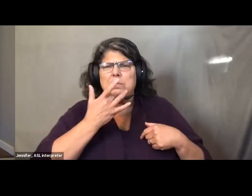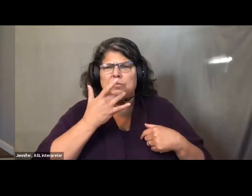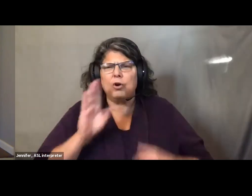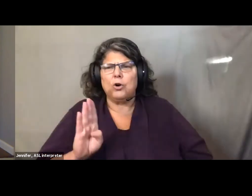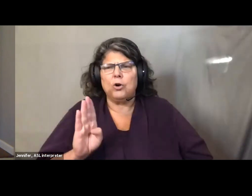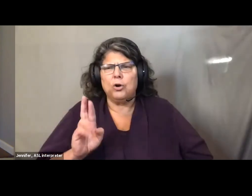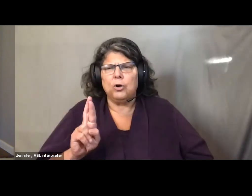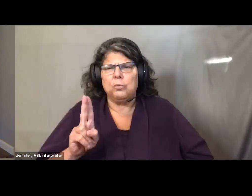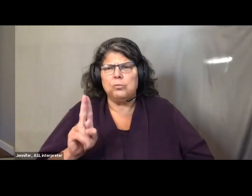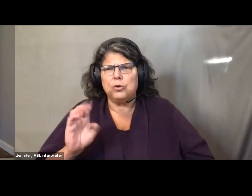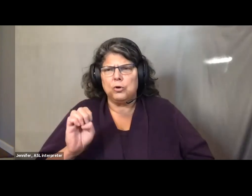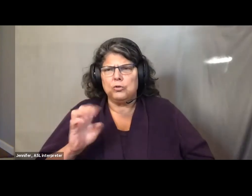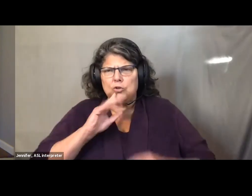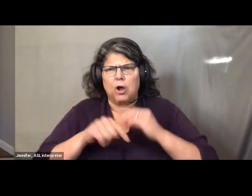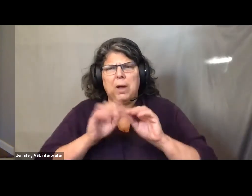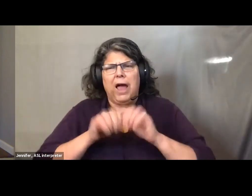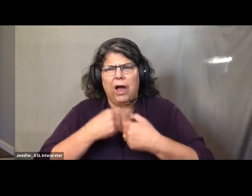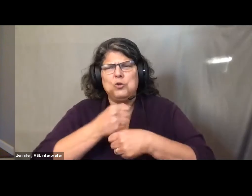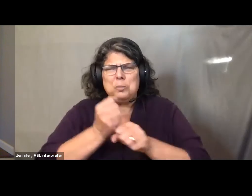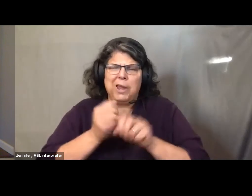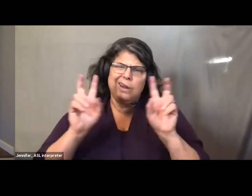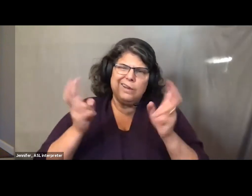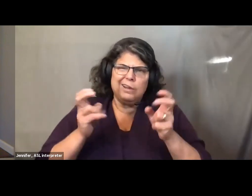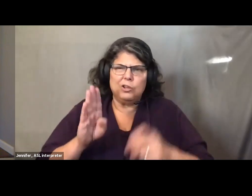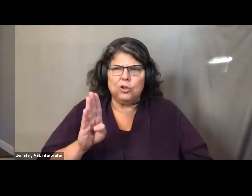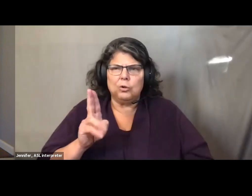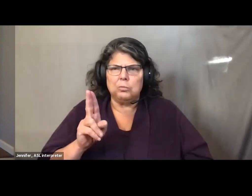talk about how to wrap a burrito.